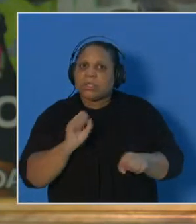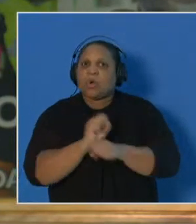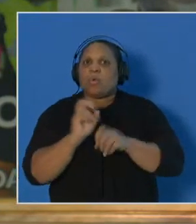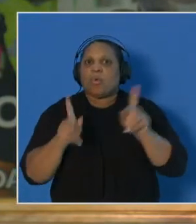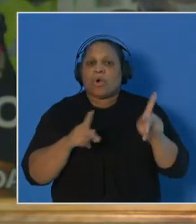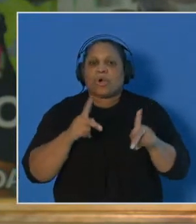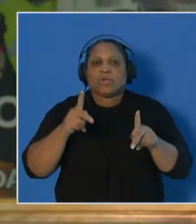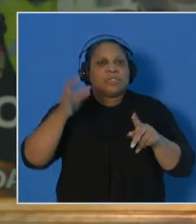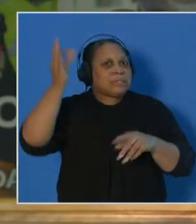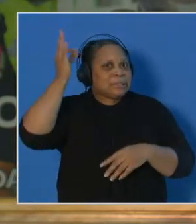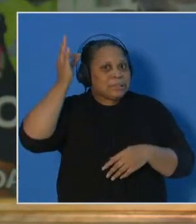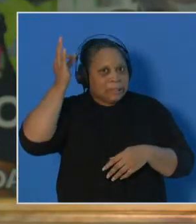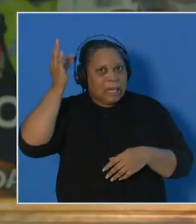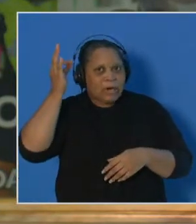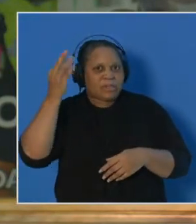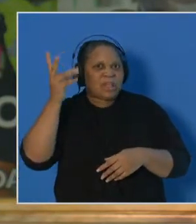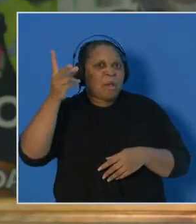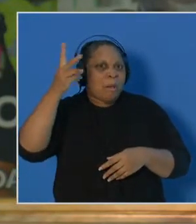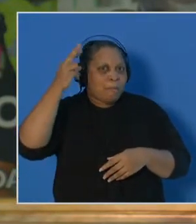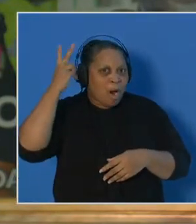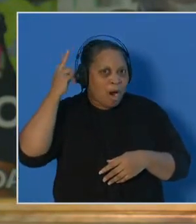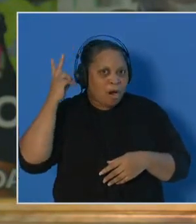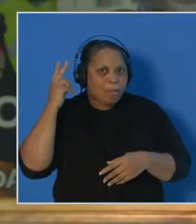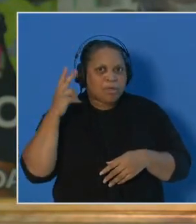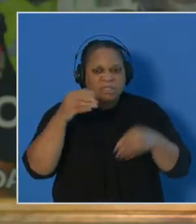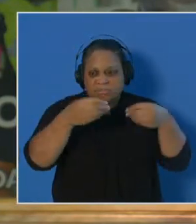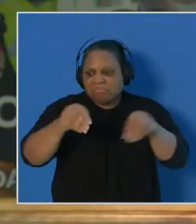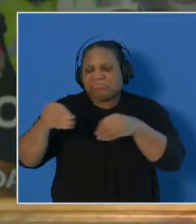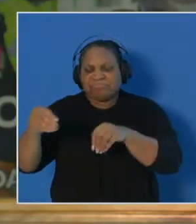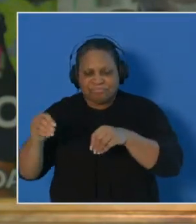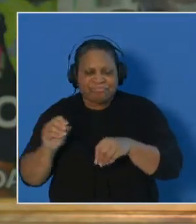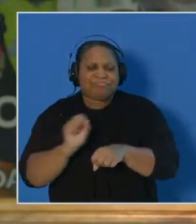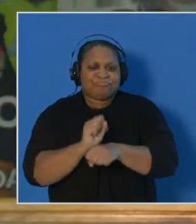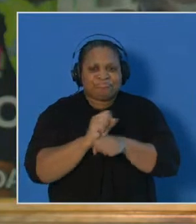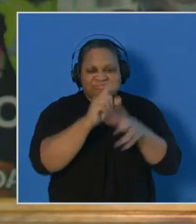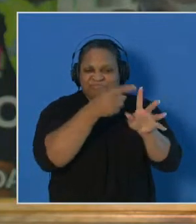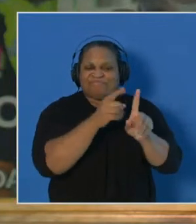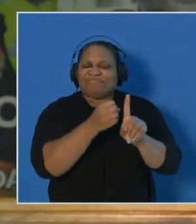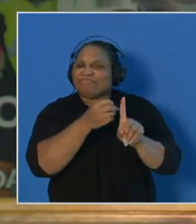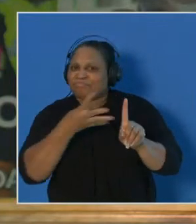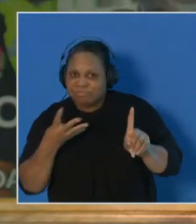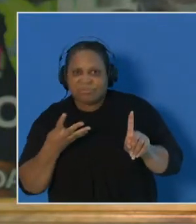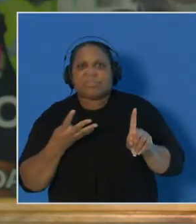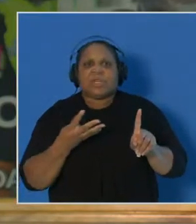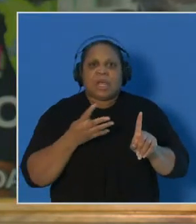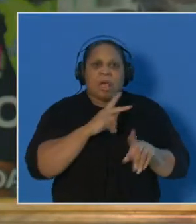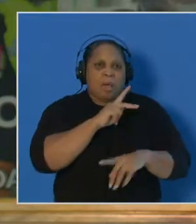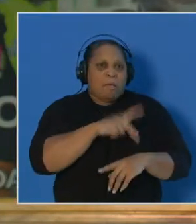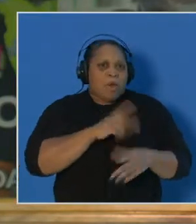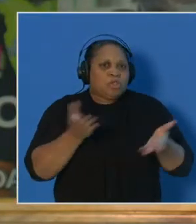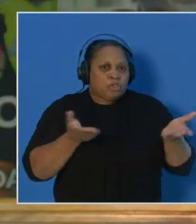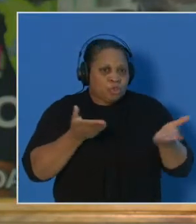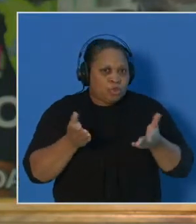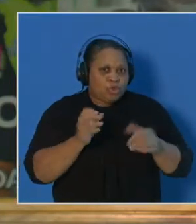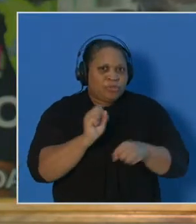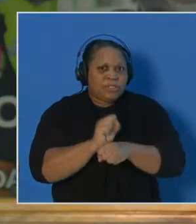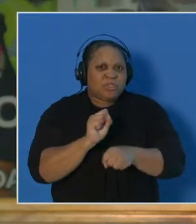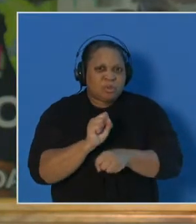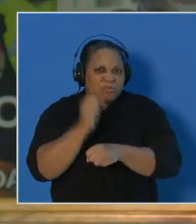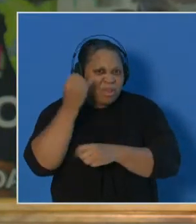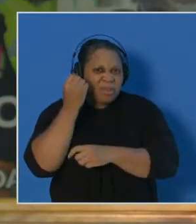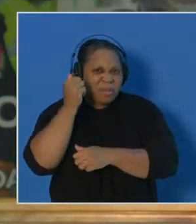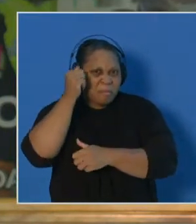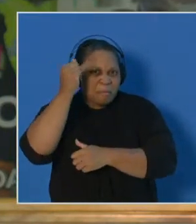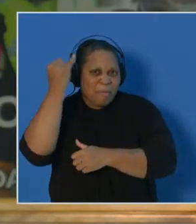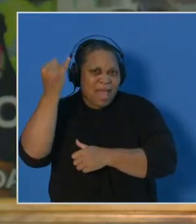as hairdressers, barbers, retail workers, and so on. For personal service workers, imagine the assurance that you can give